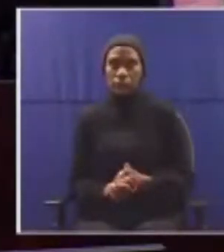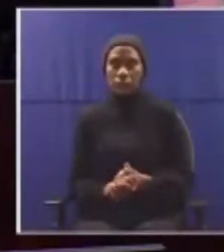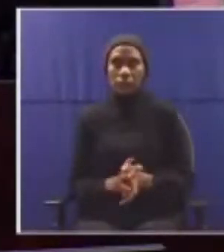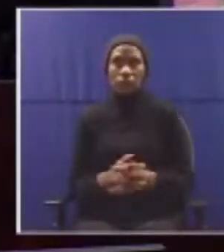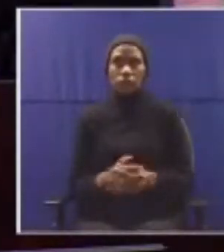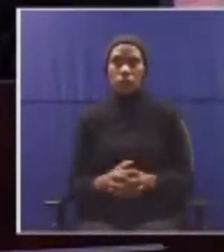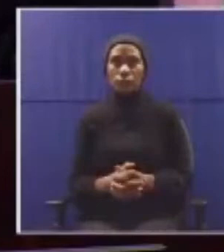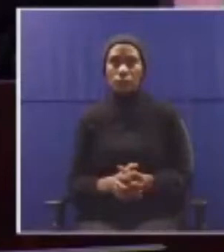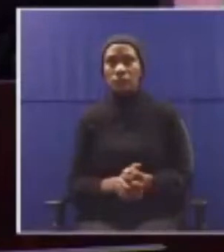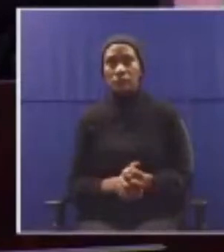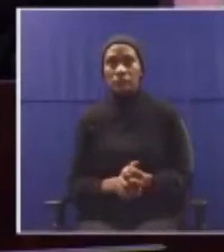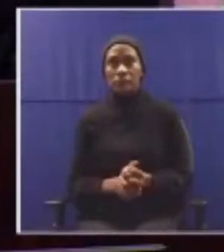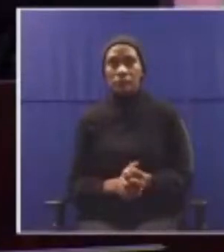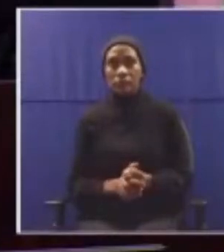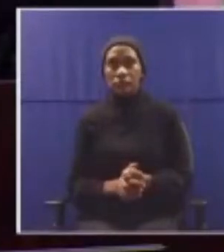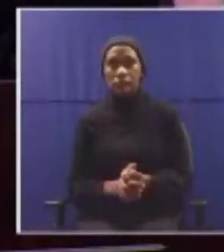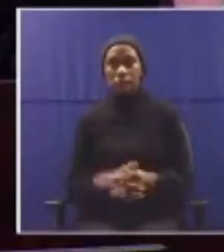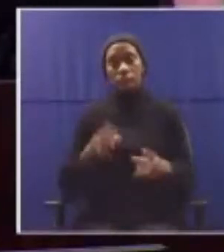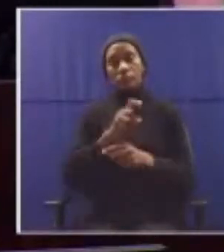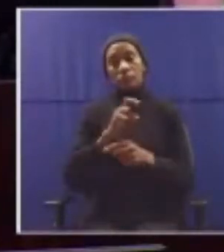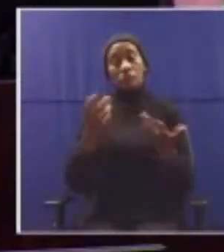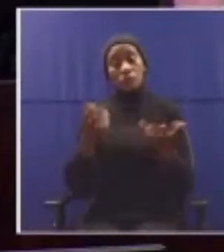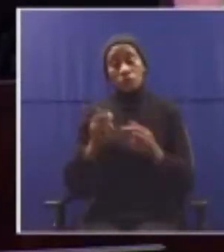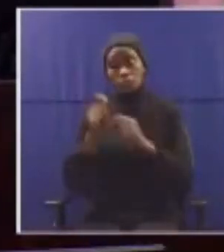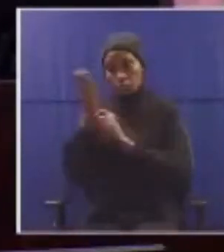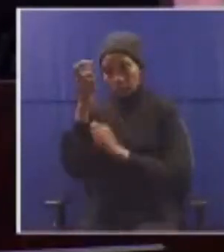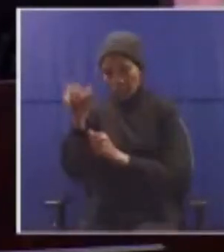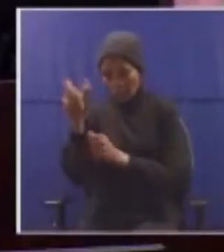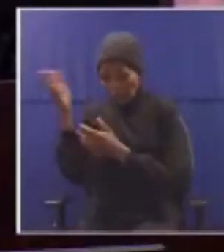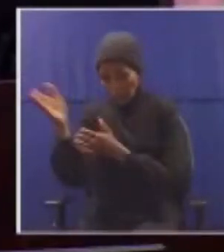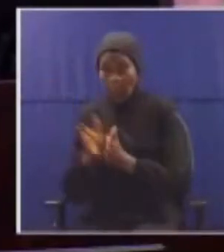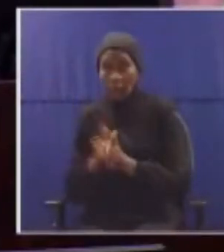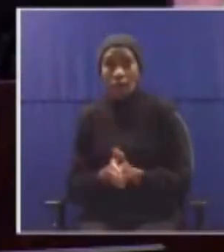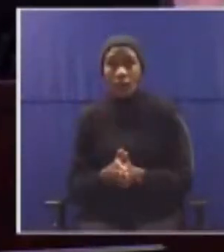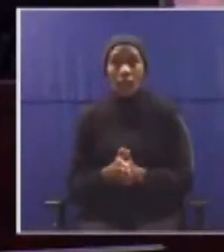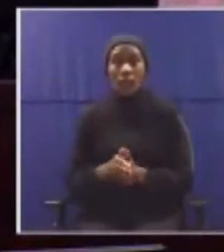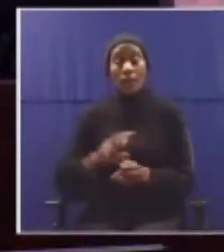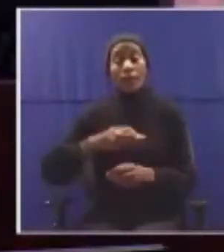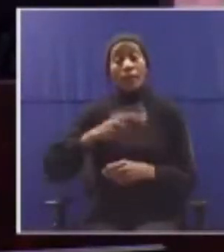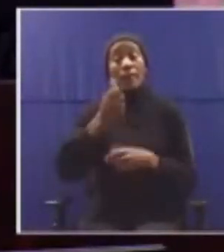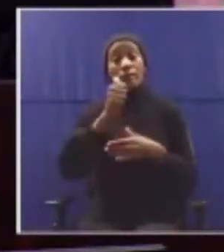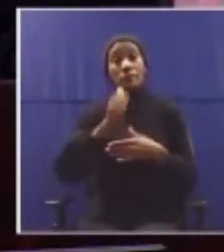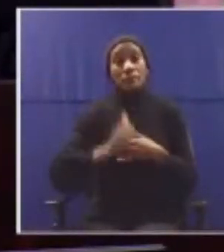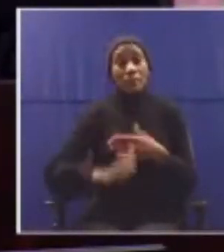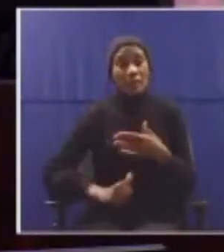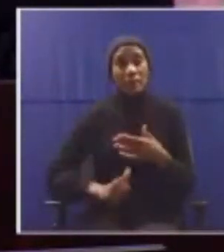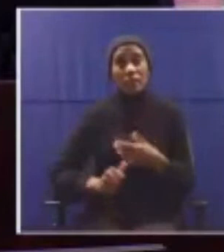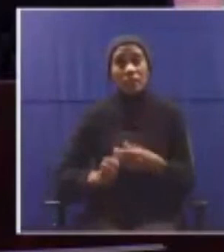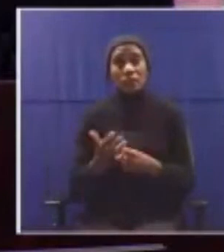question. Honorable Speaker, next month will mark